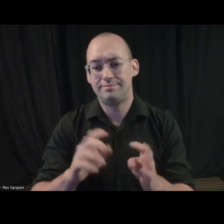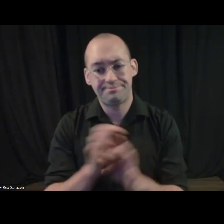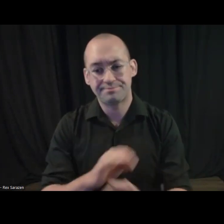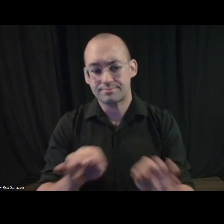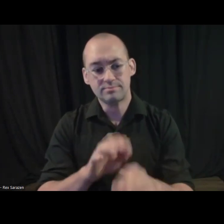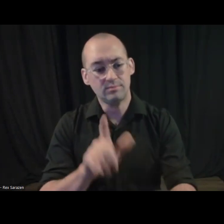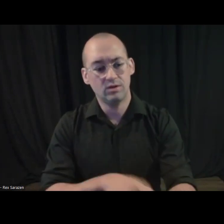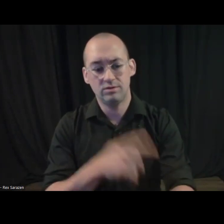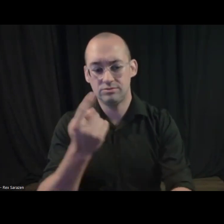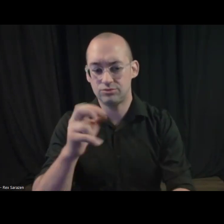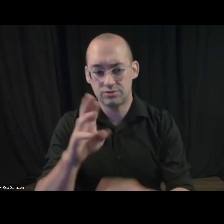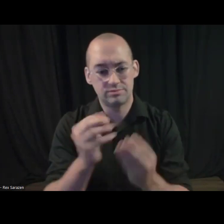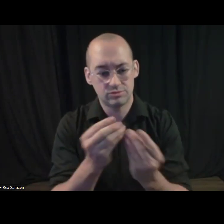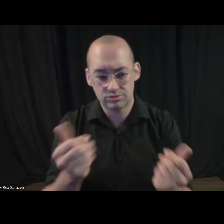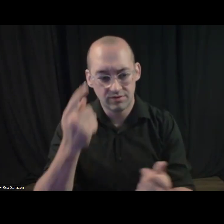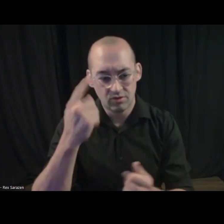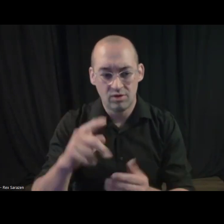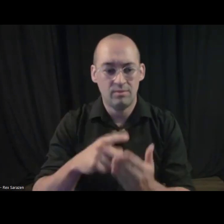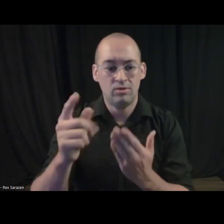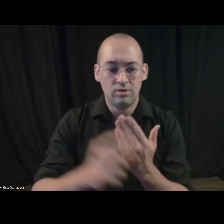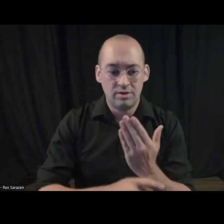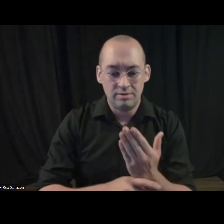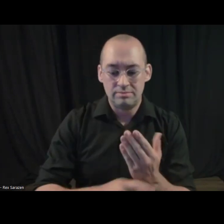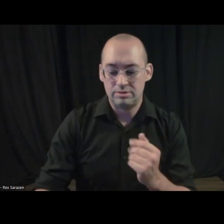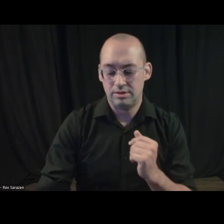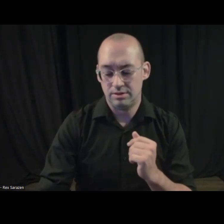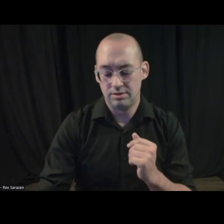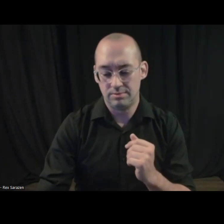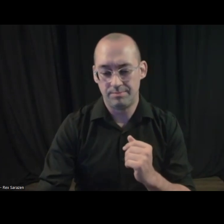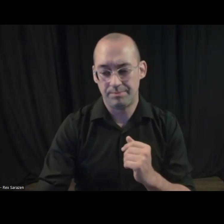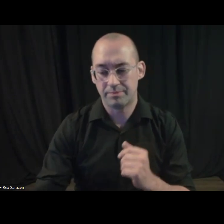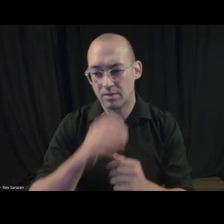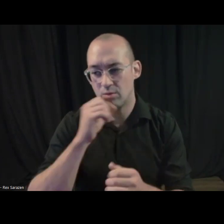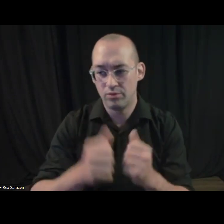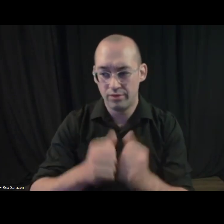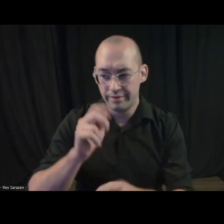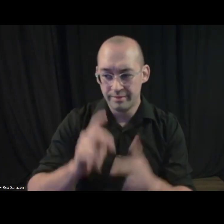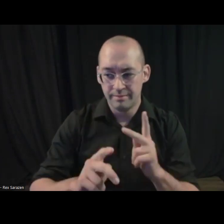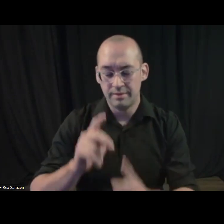programs to allow more older adults and people with disabilities to be able to avoid homelessness.